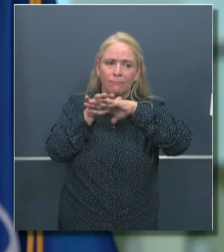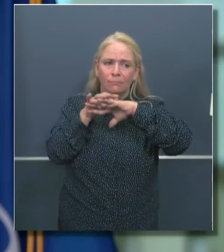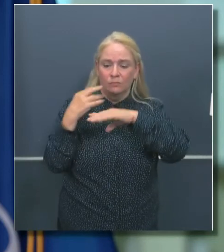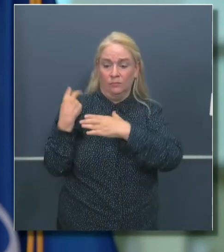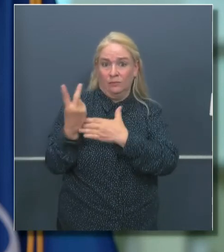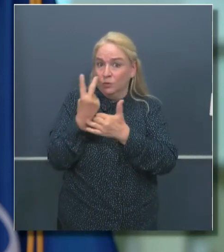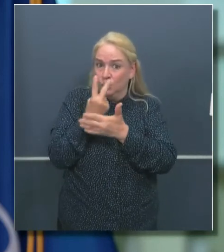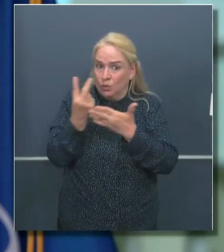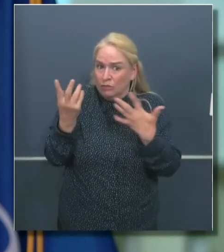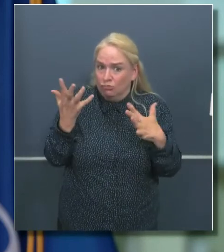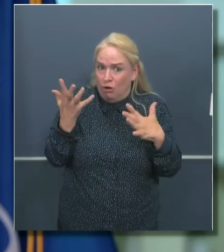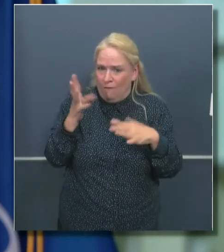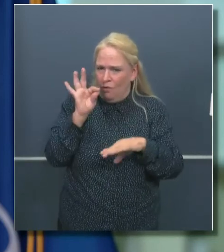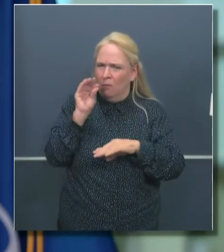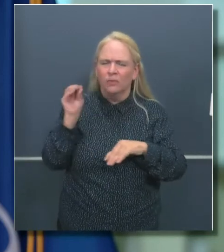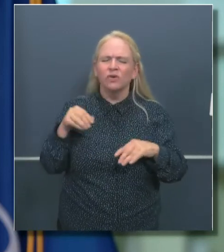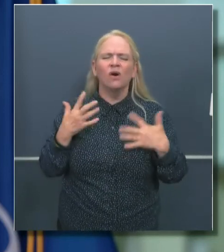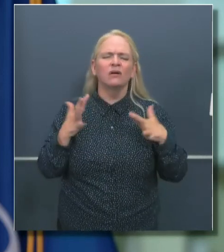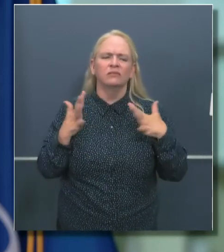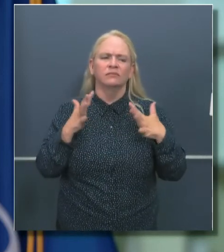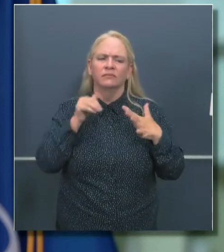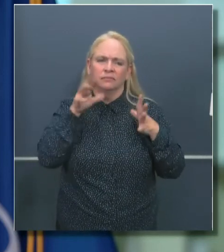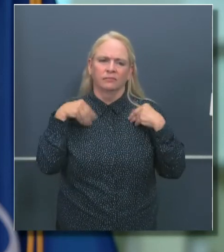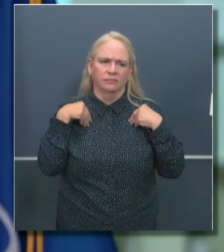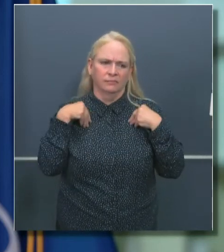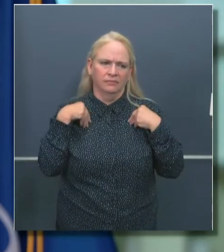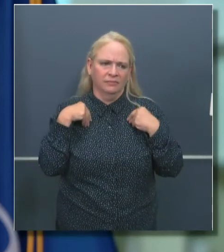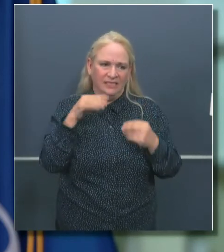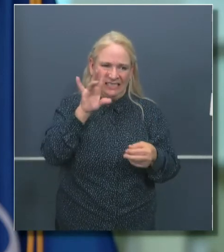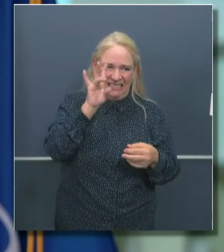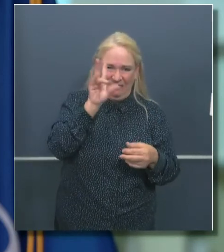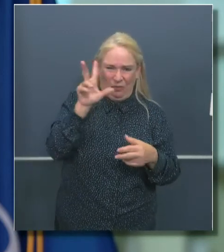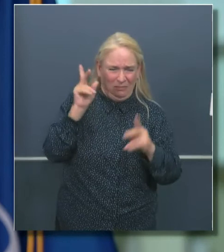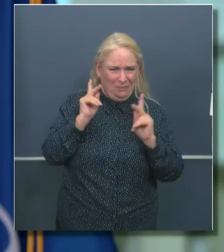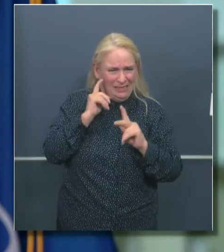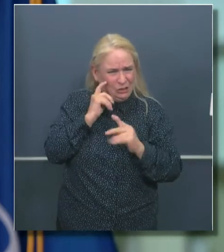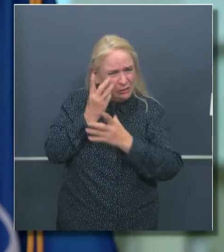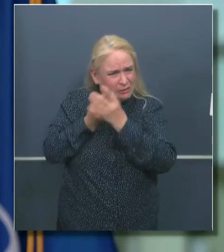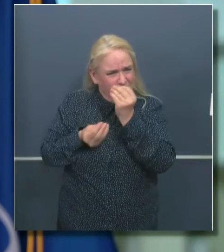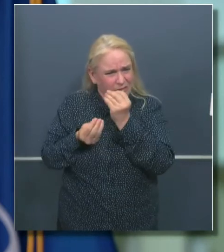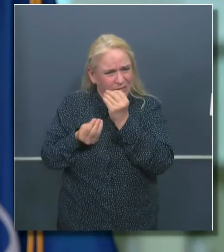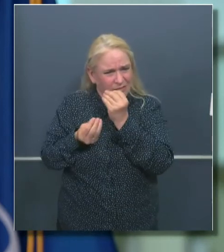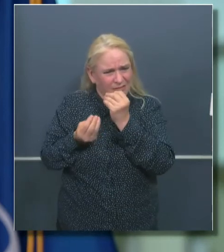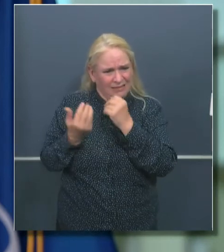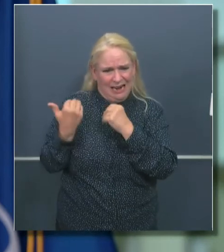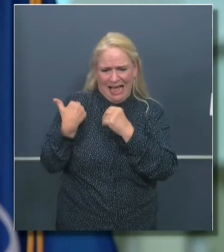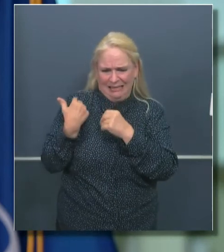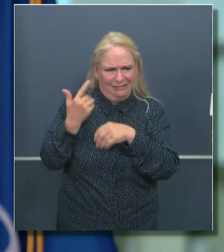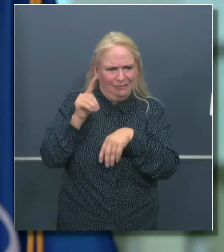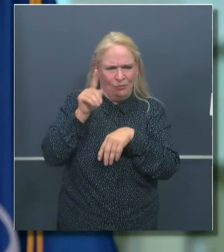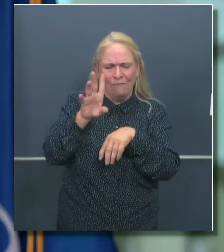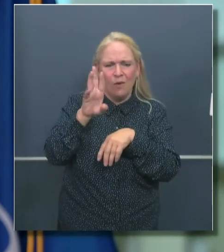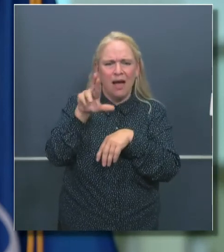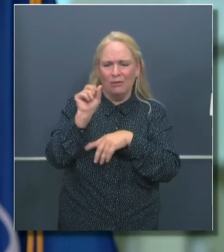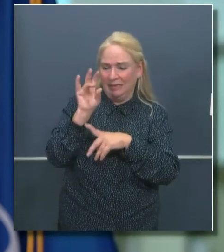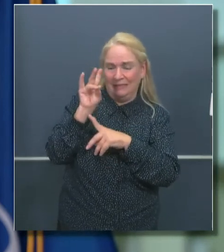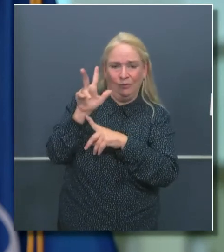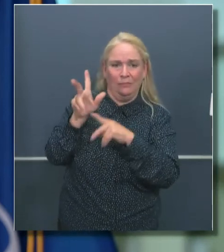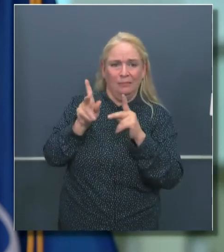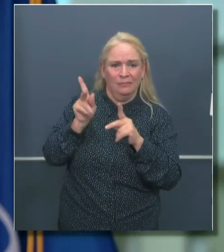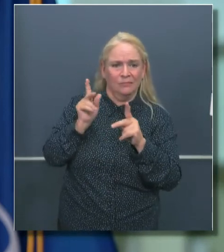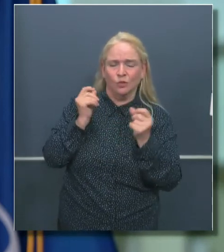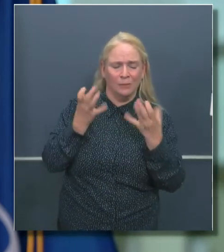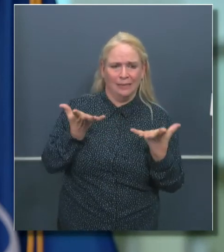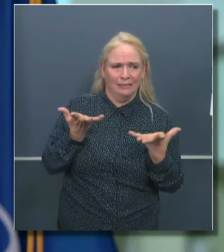2 weeks. 73 human beings lost their lives in the last 24 hours because of this disease.